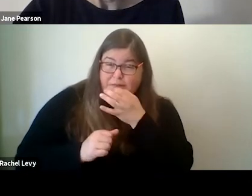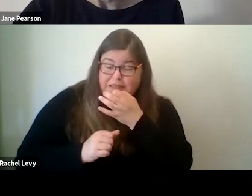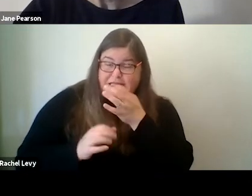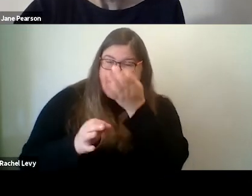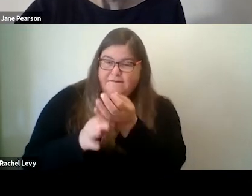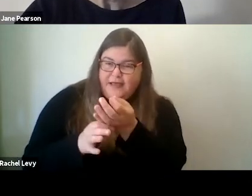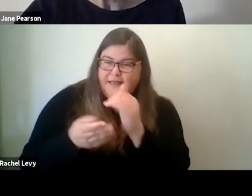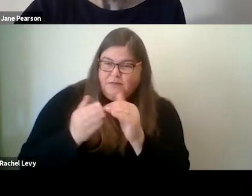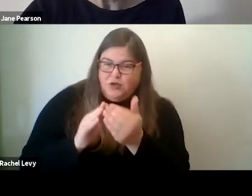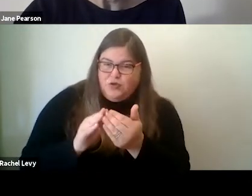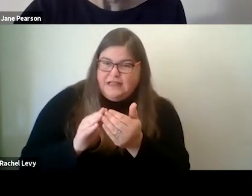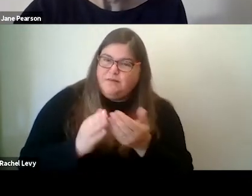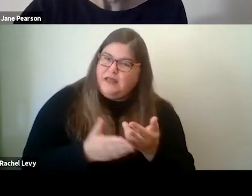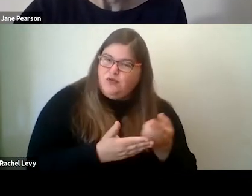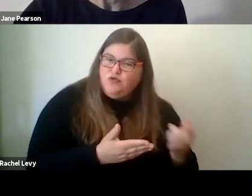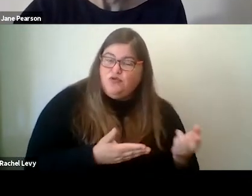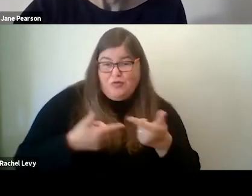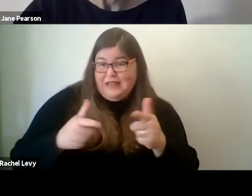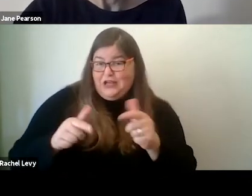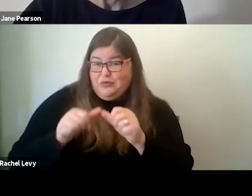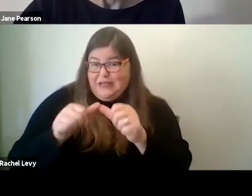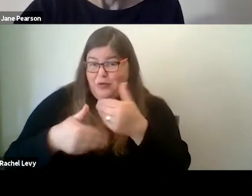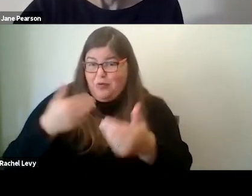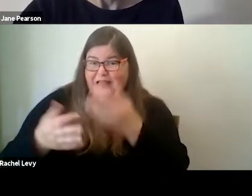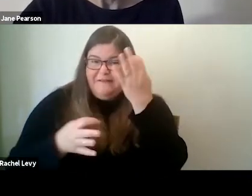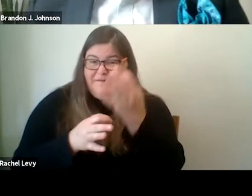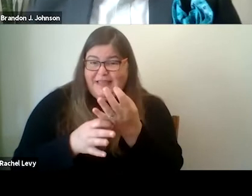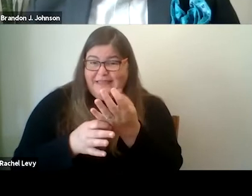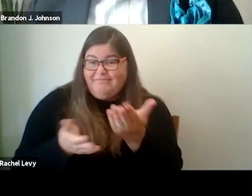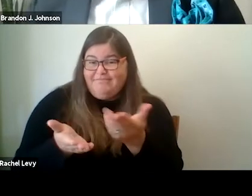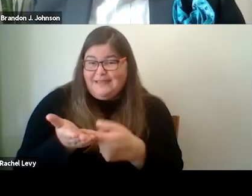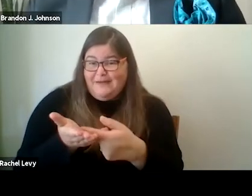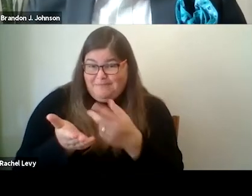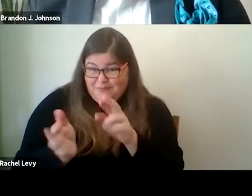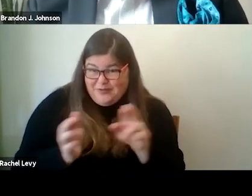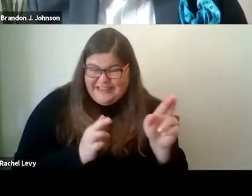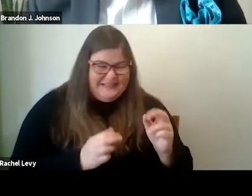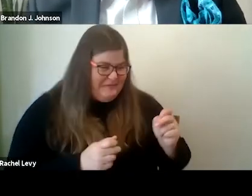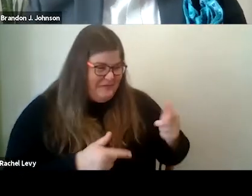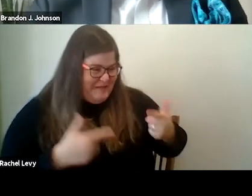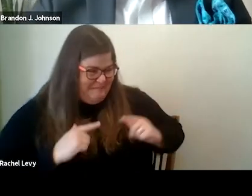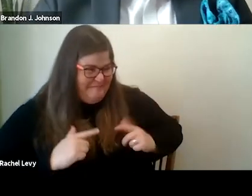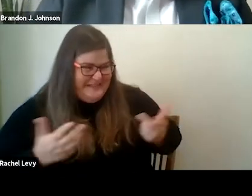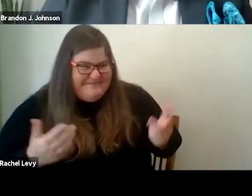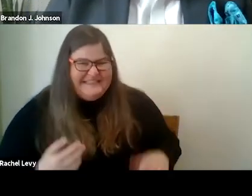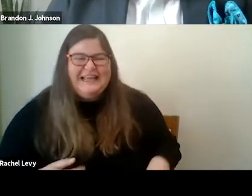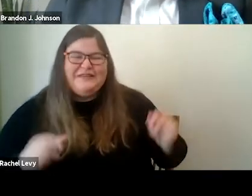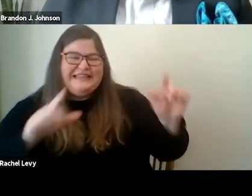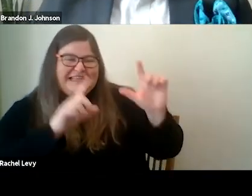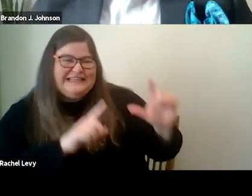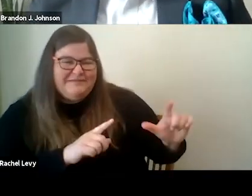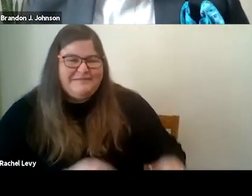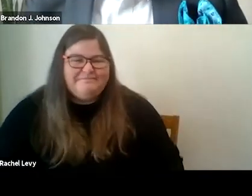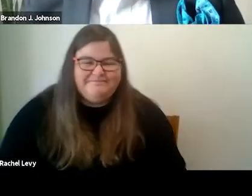resource. So I think we'll just let you keep rolling. I'll pick the baton back up. Yep. Next slide,